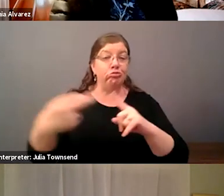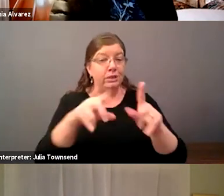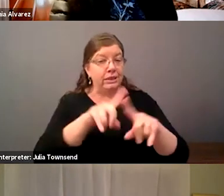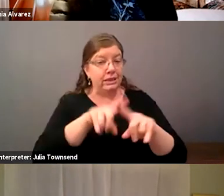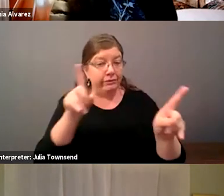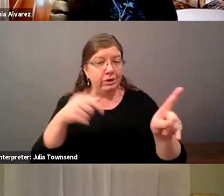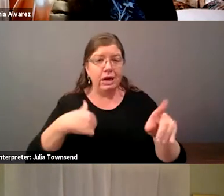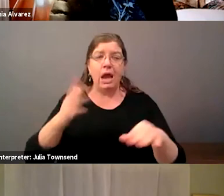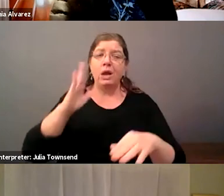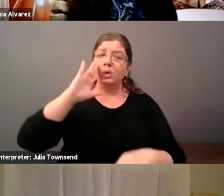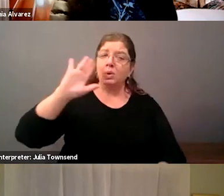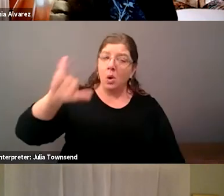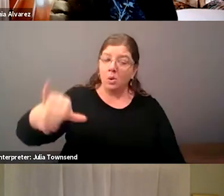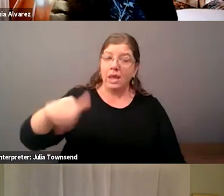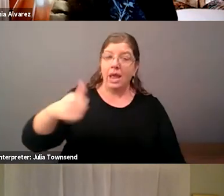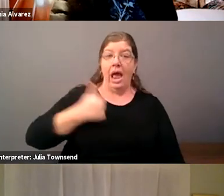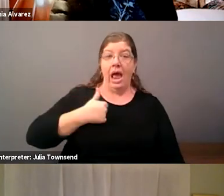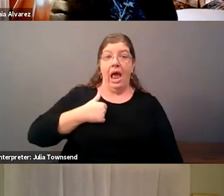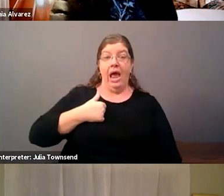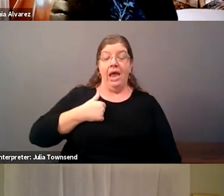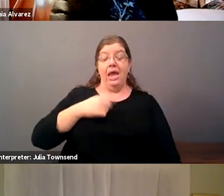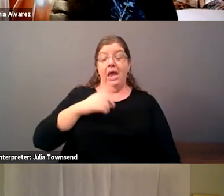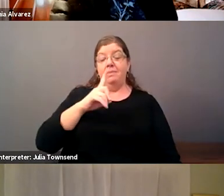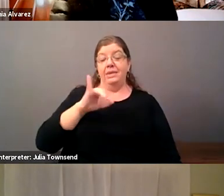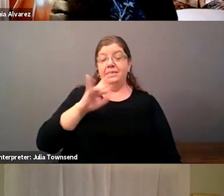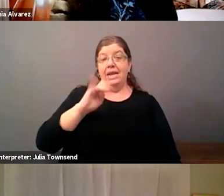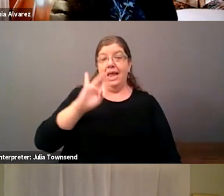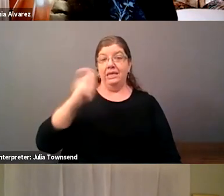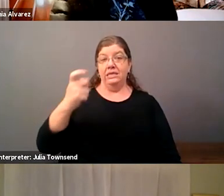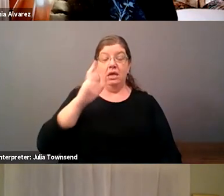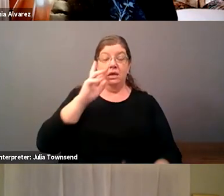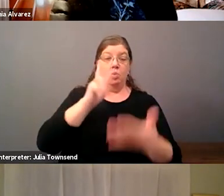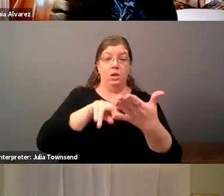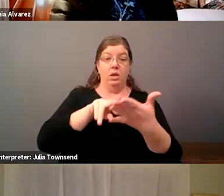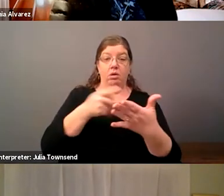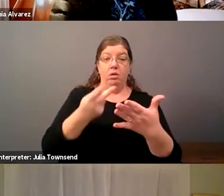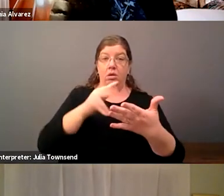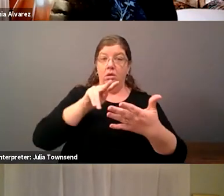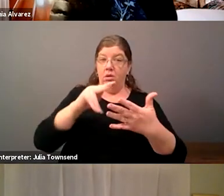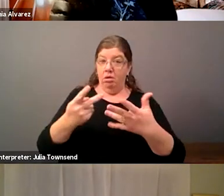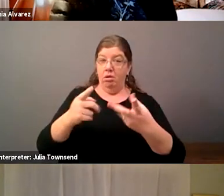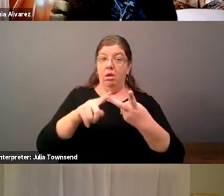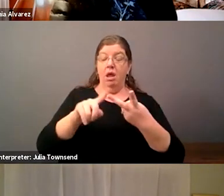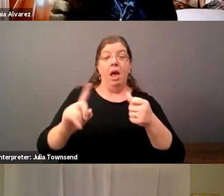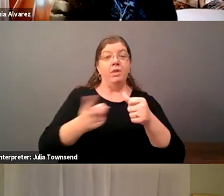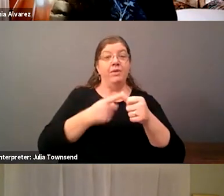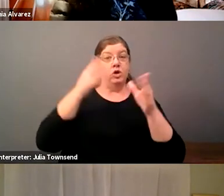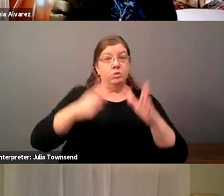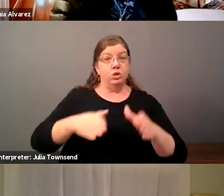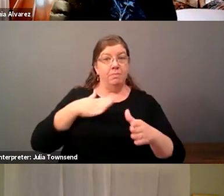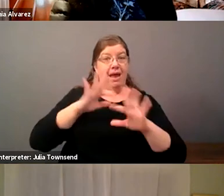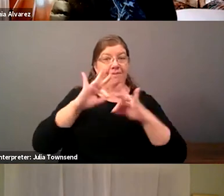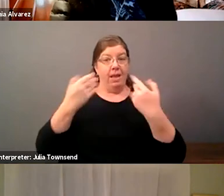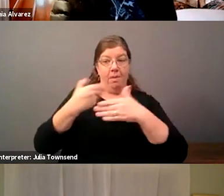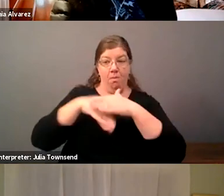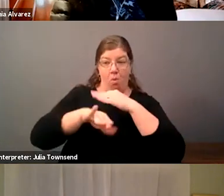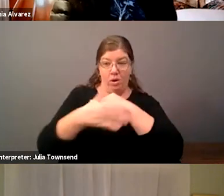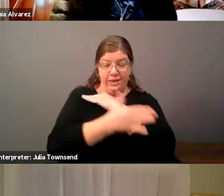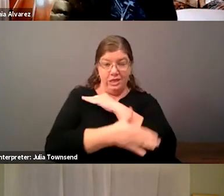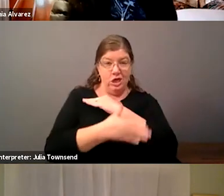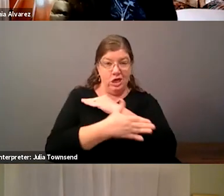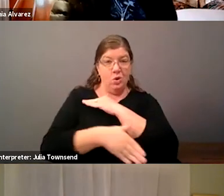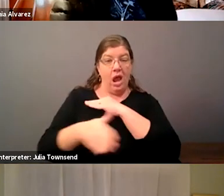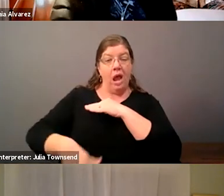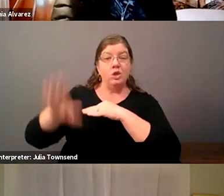um i'm dyslexic i'm also someone the very first person in my family born in this country i was raised dutch